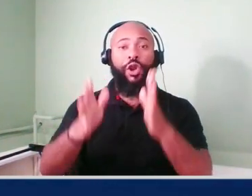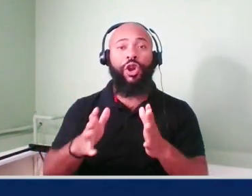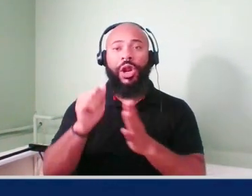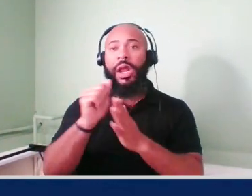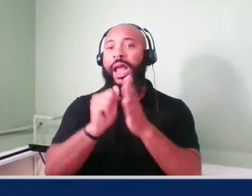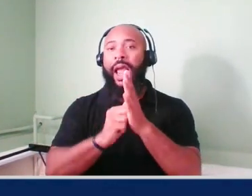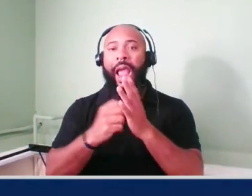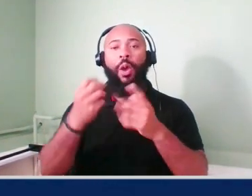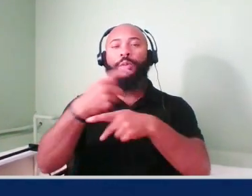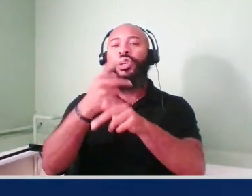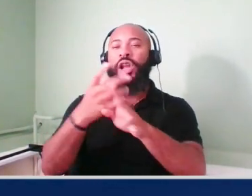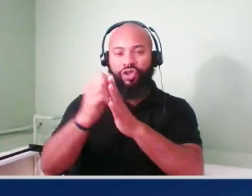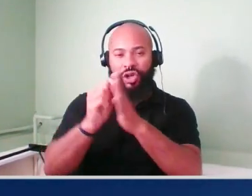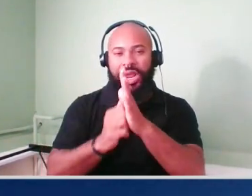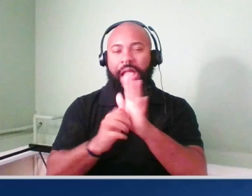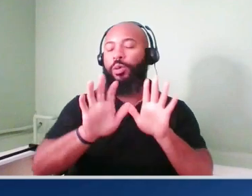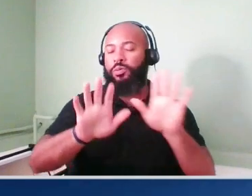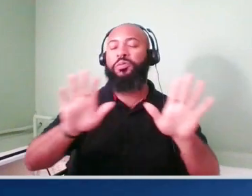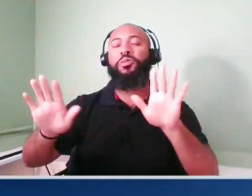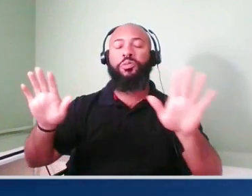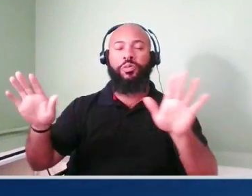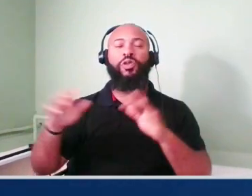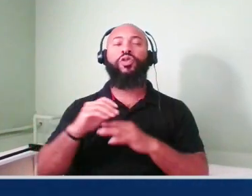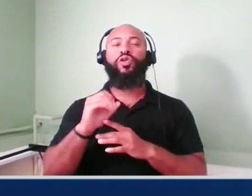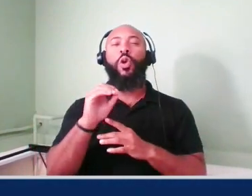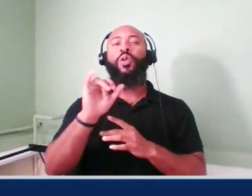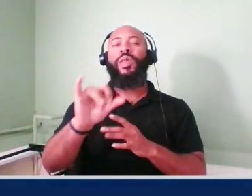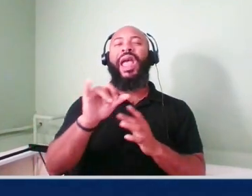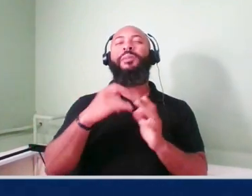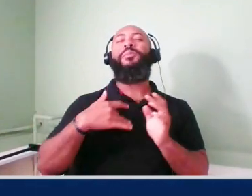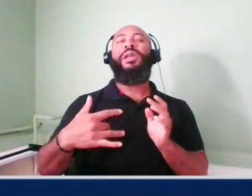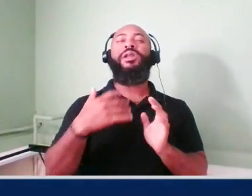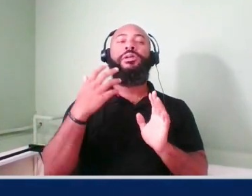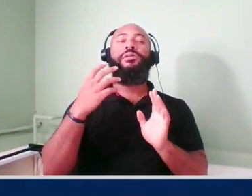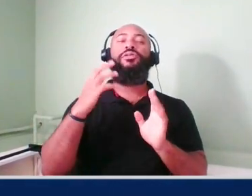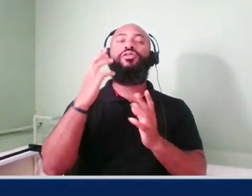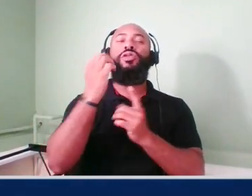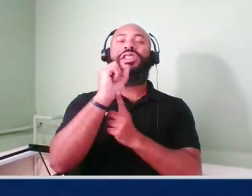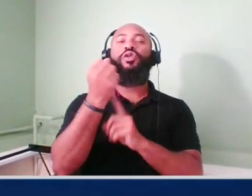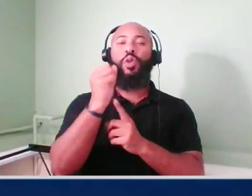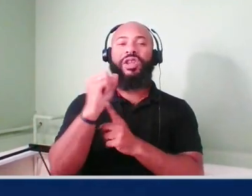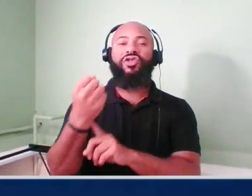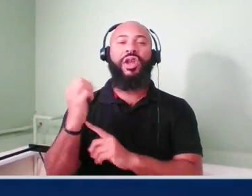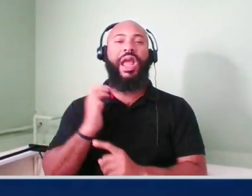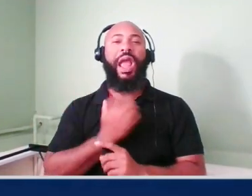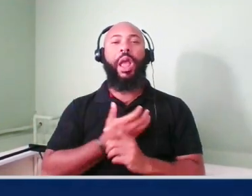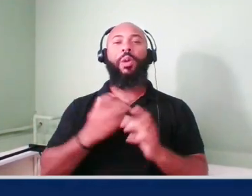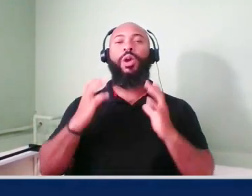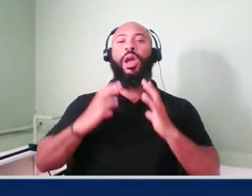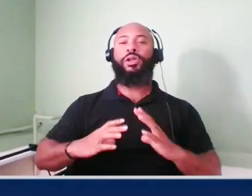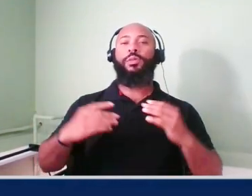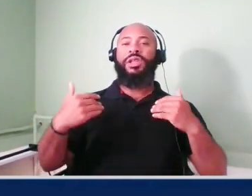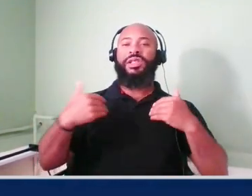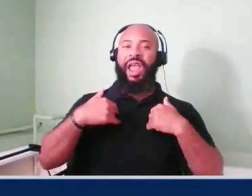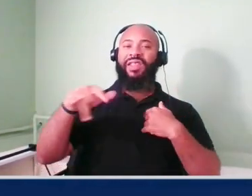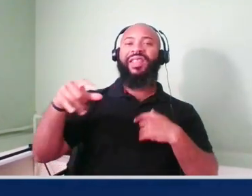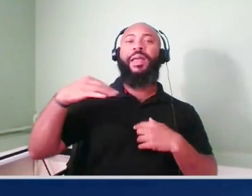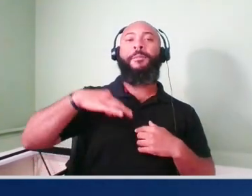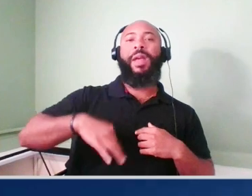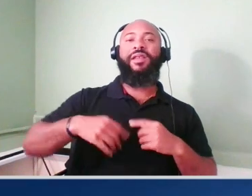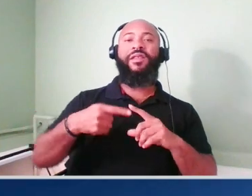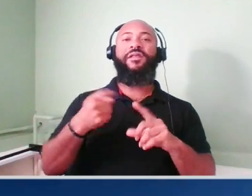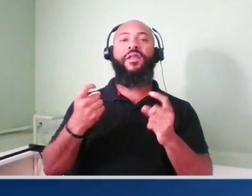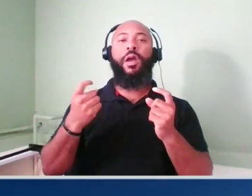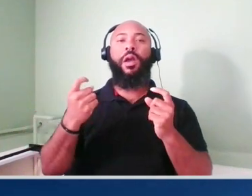a lot of use cases that customers have that they can benefit from a multi-account environment. That sounds really